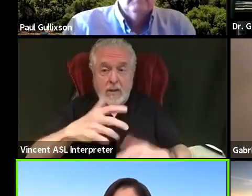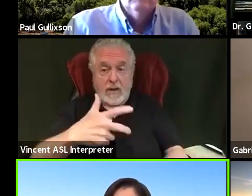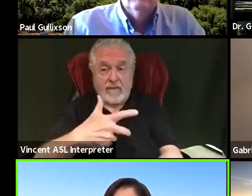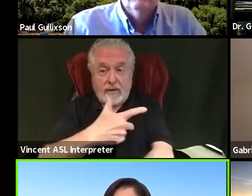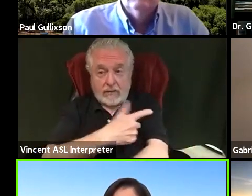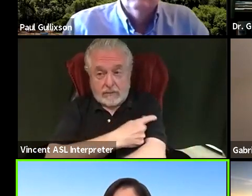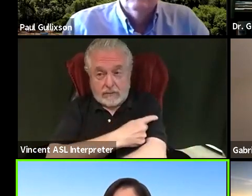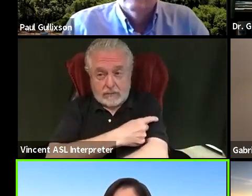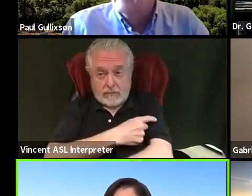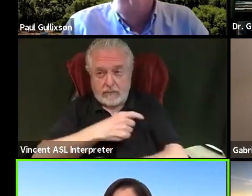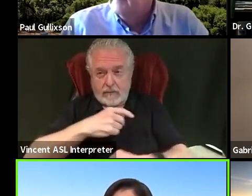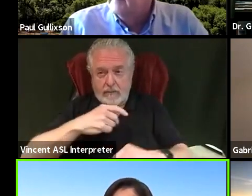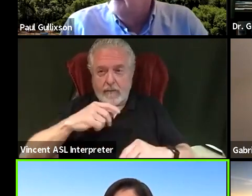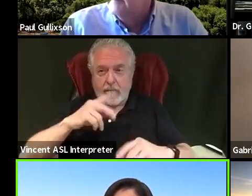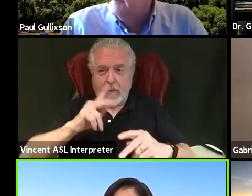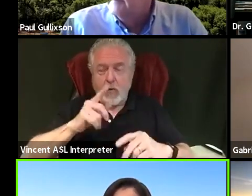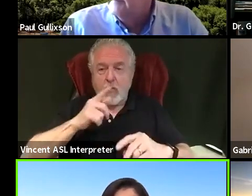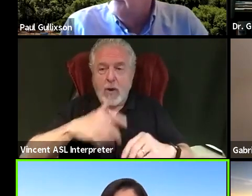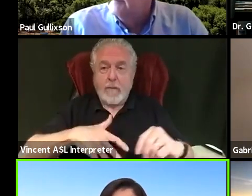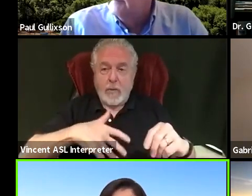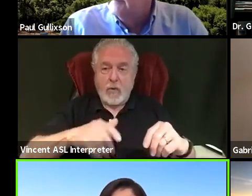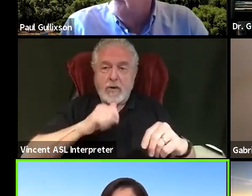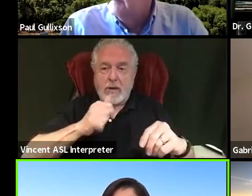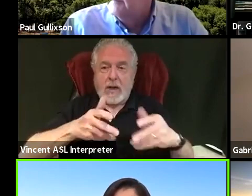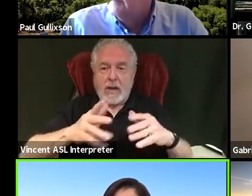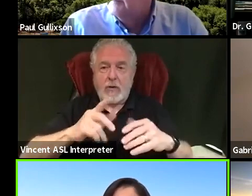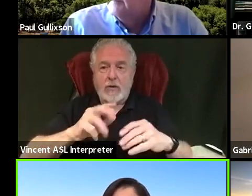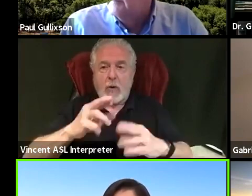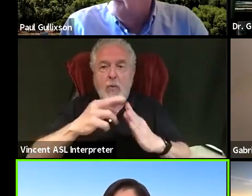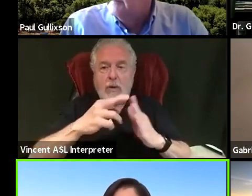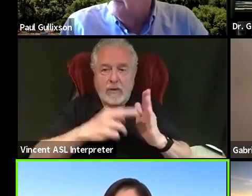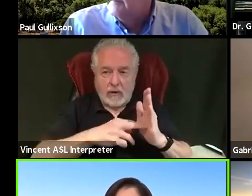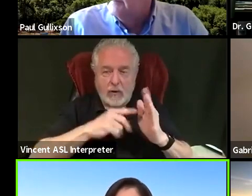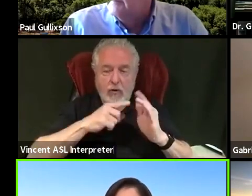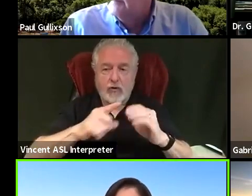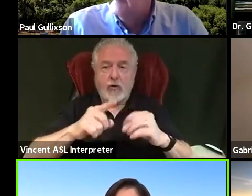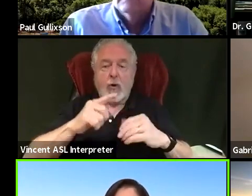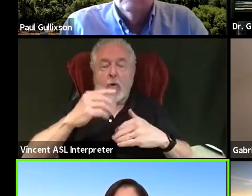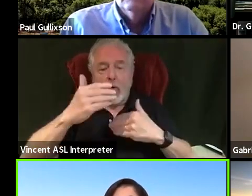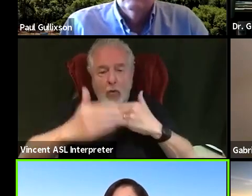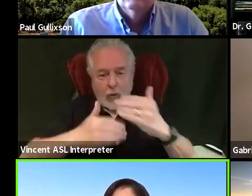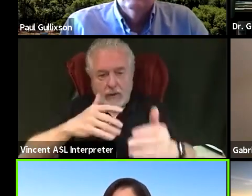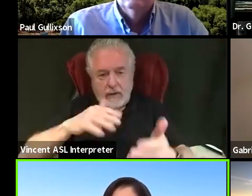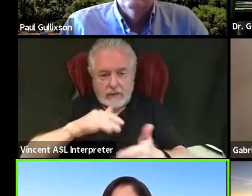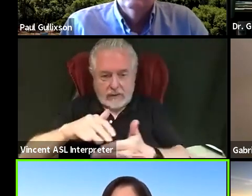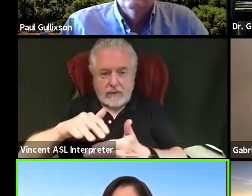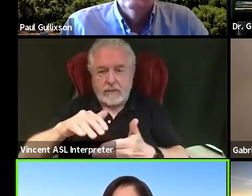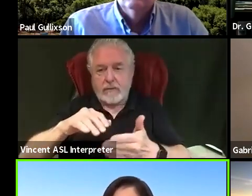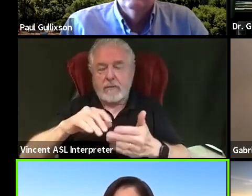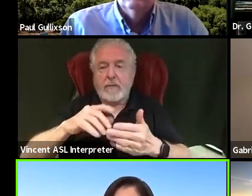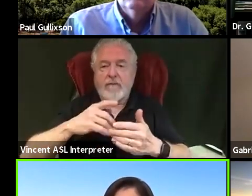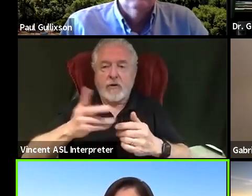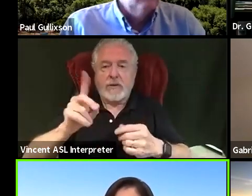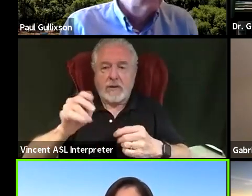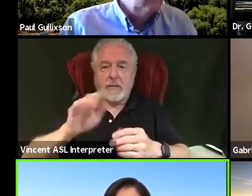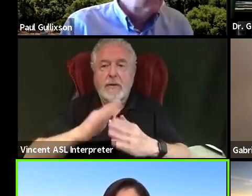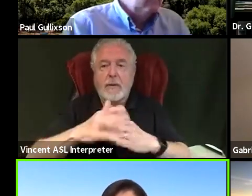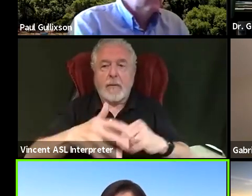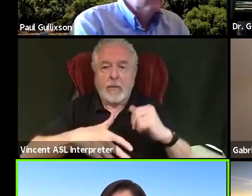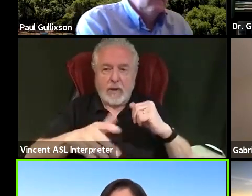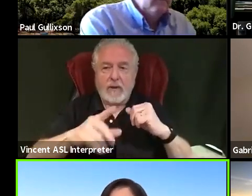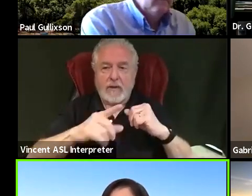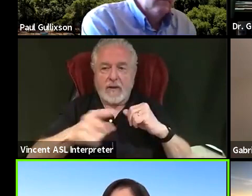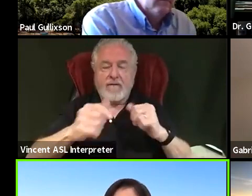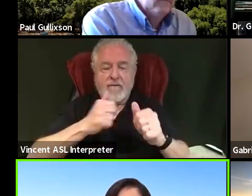vaccines, people who were pregnant were not allowed to register, but during the course of the studies, quite a few did become pregnant, and